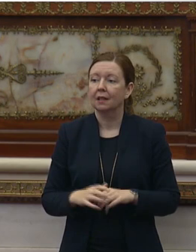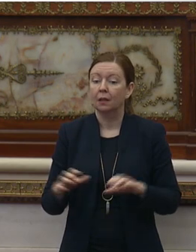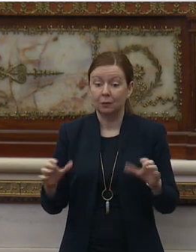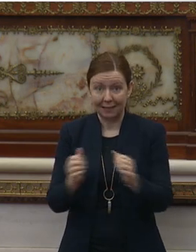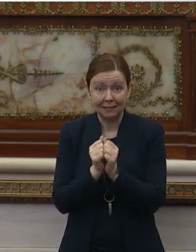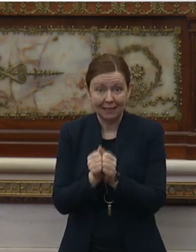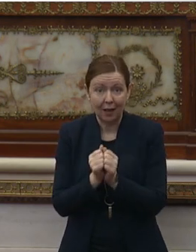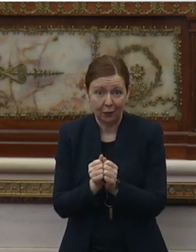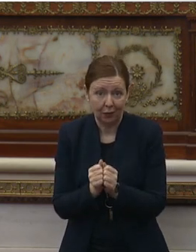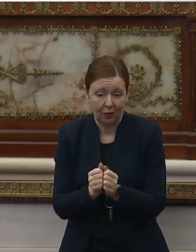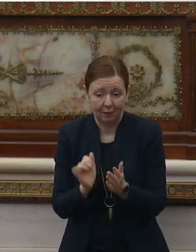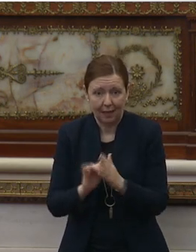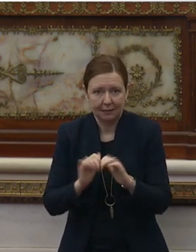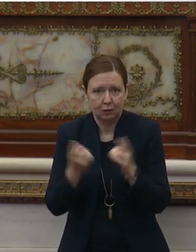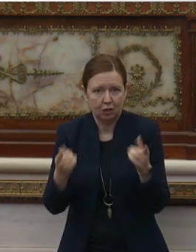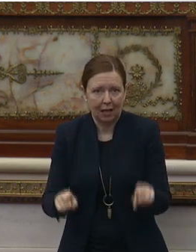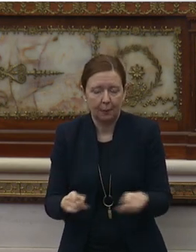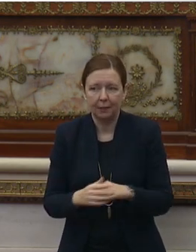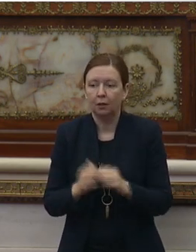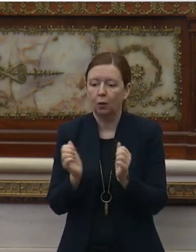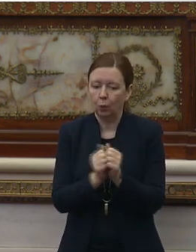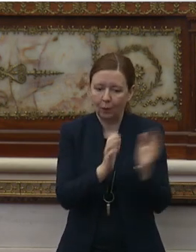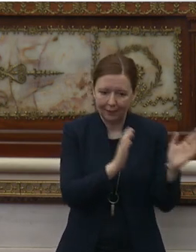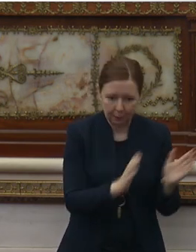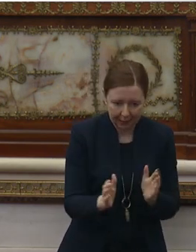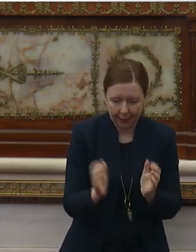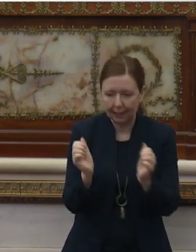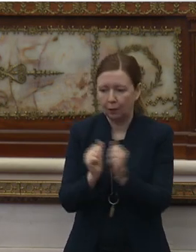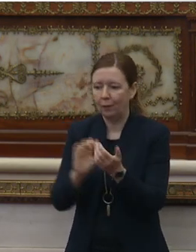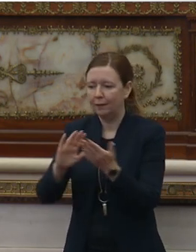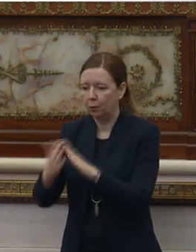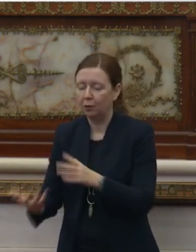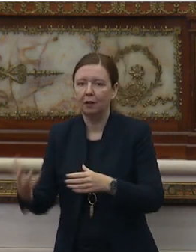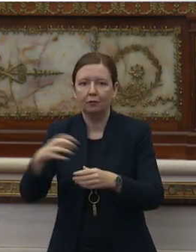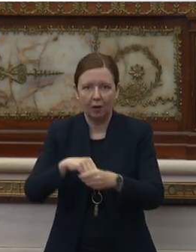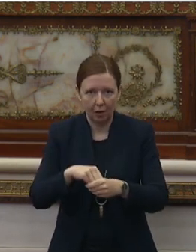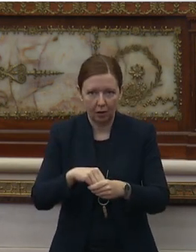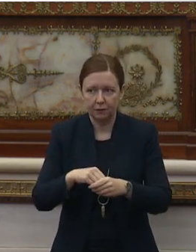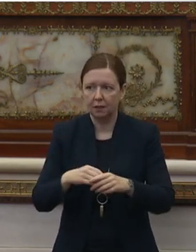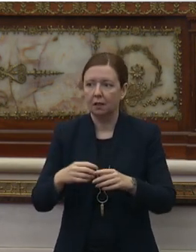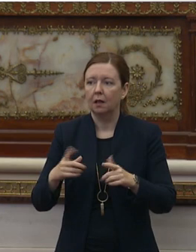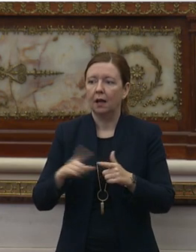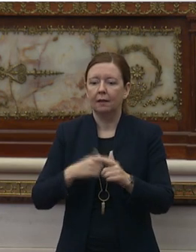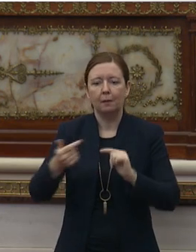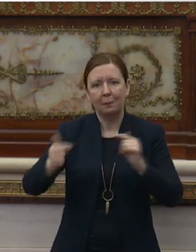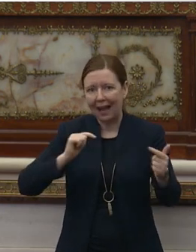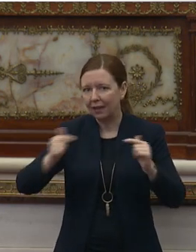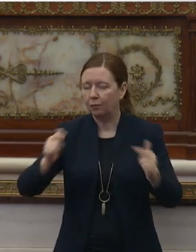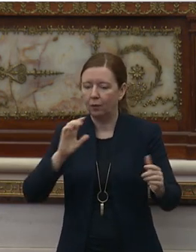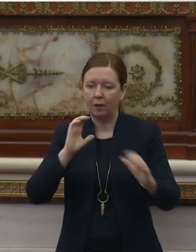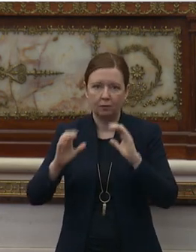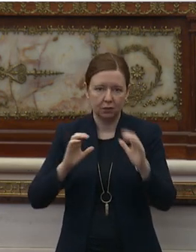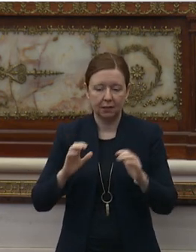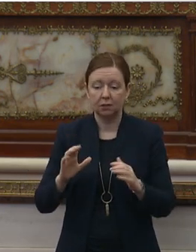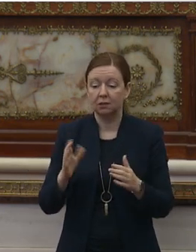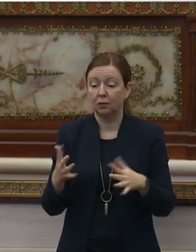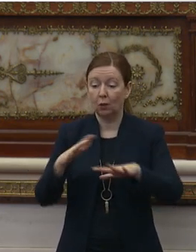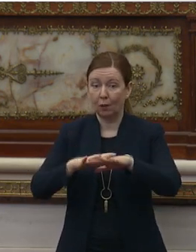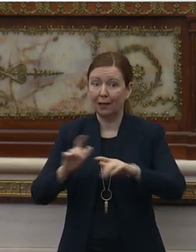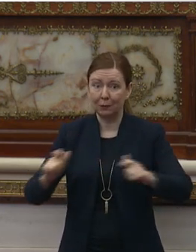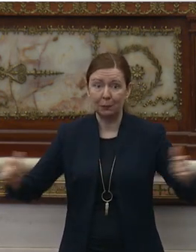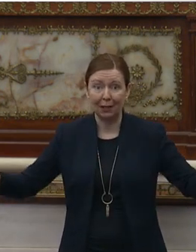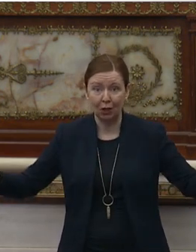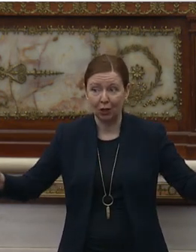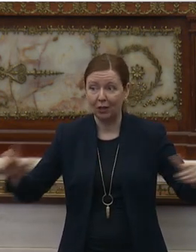together, which way it should be, with planning and the community involved and back and forth conversations. The overlay was a lot bigger. It